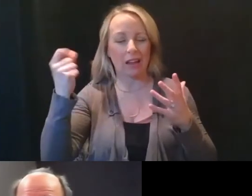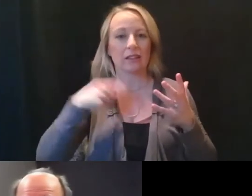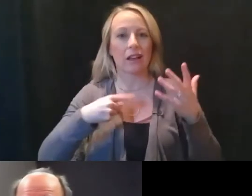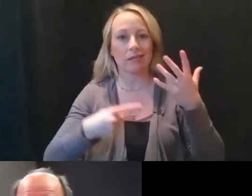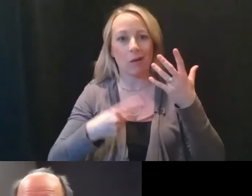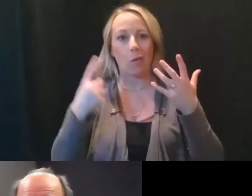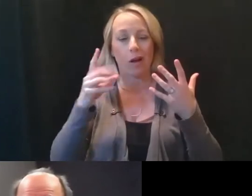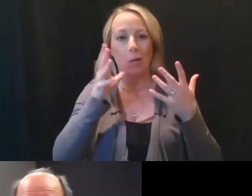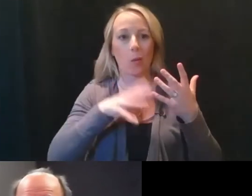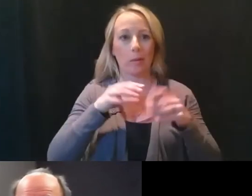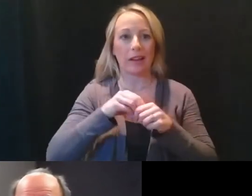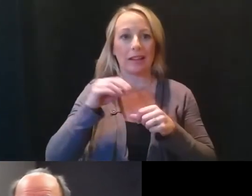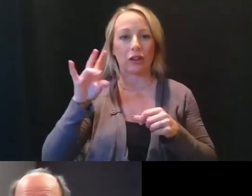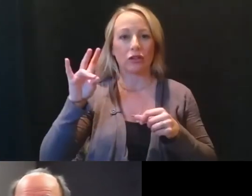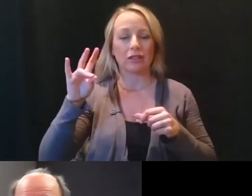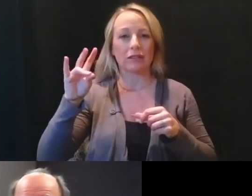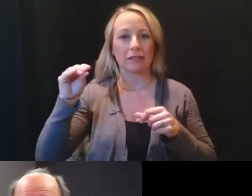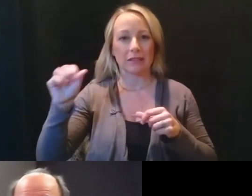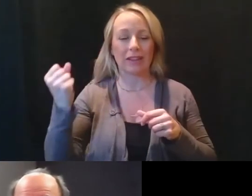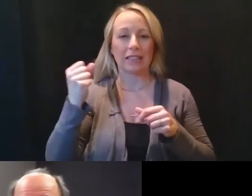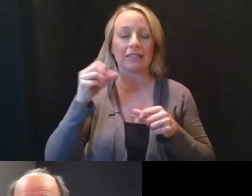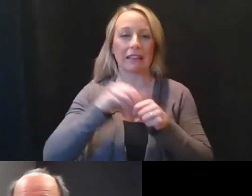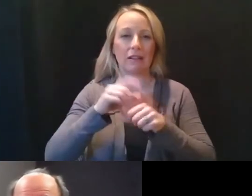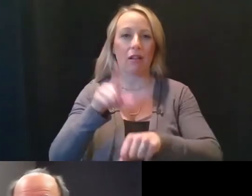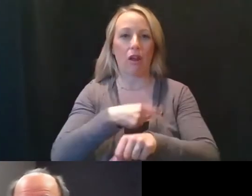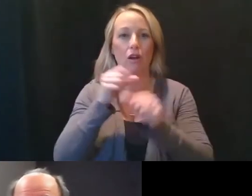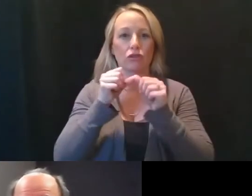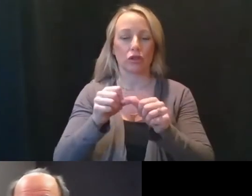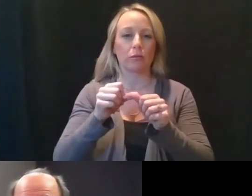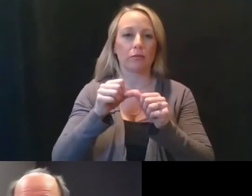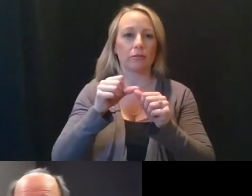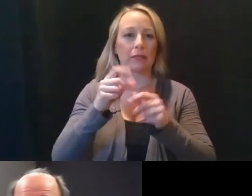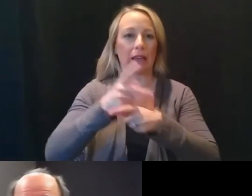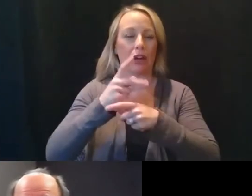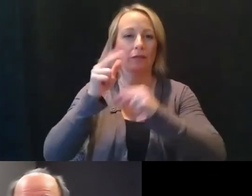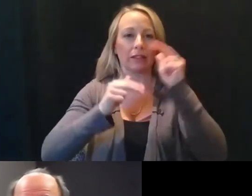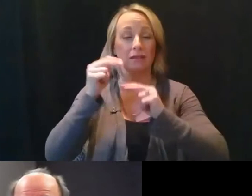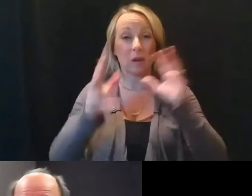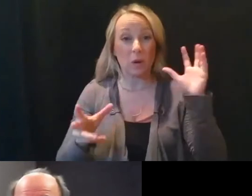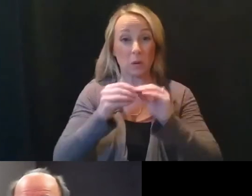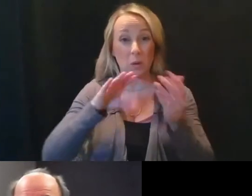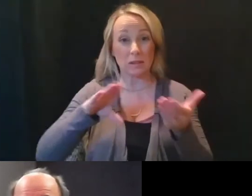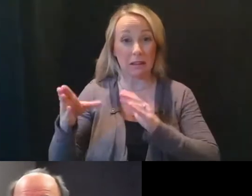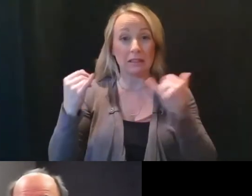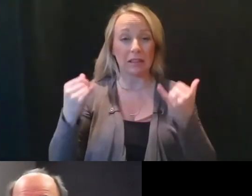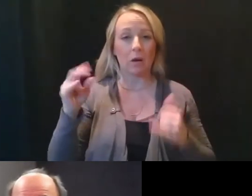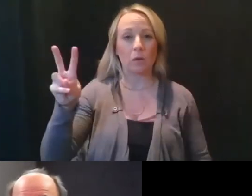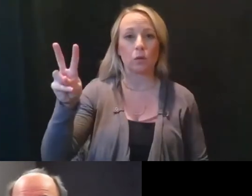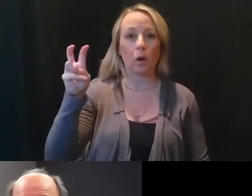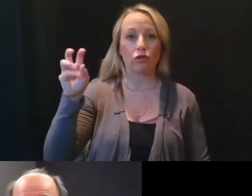70s, all of whom were in long-term care facilities. The total number of deaths in our county is now